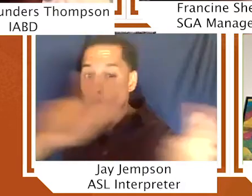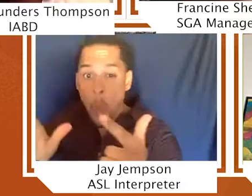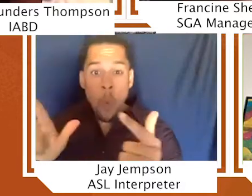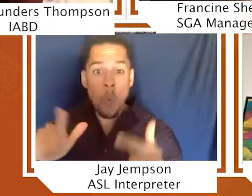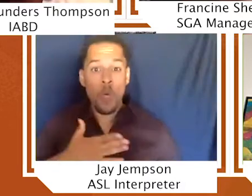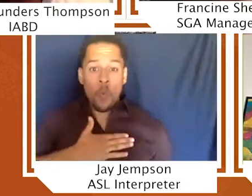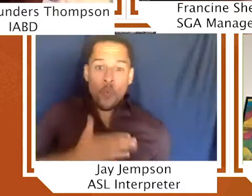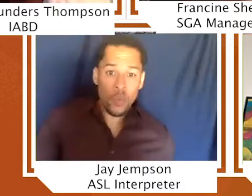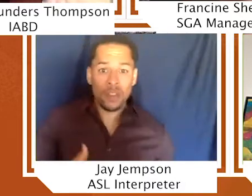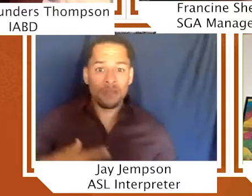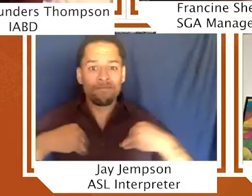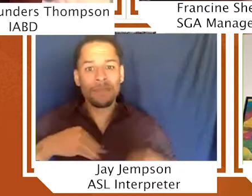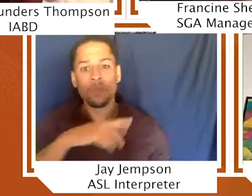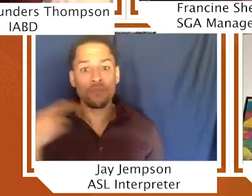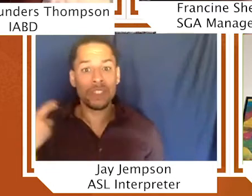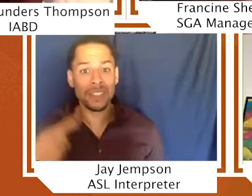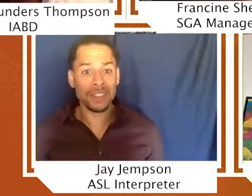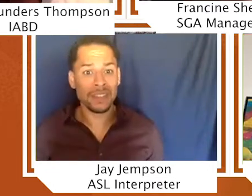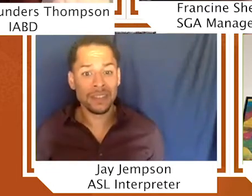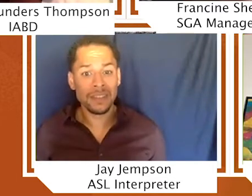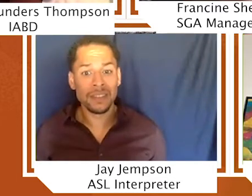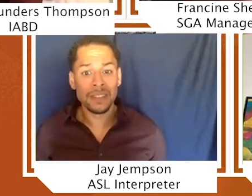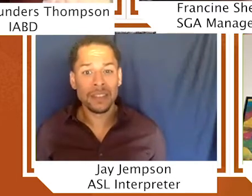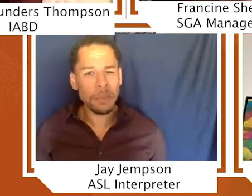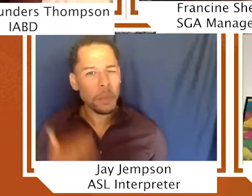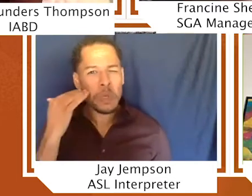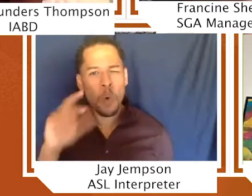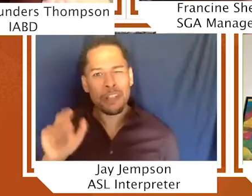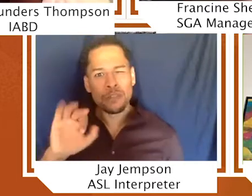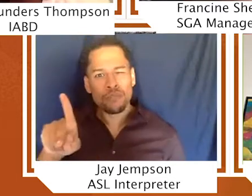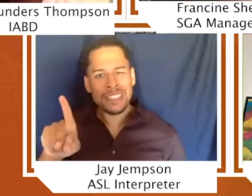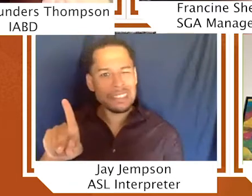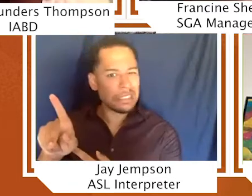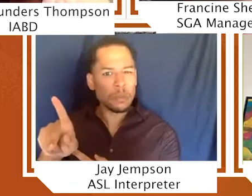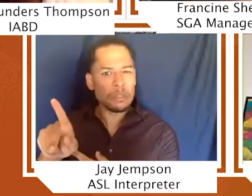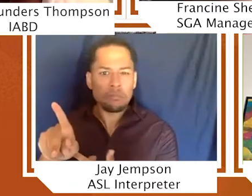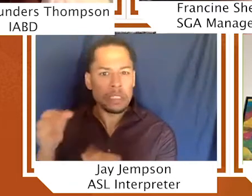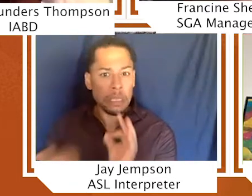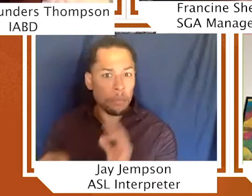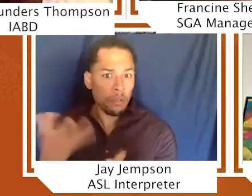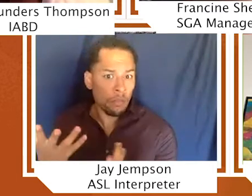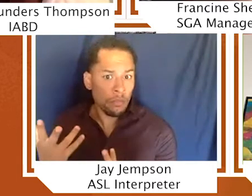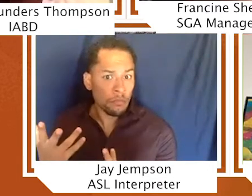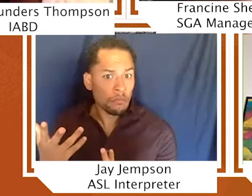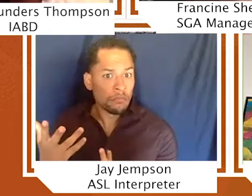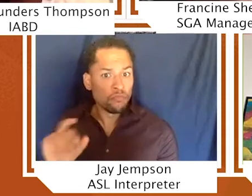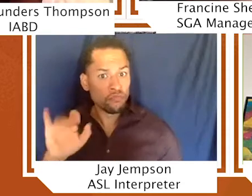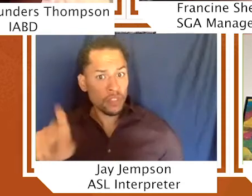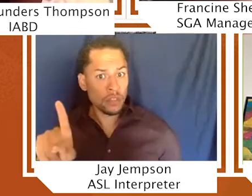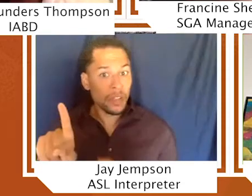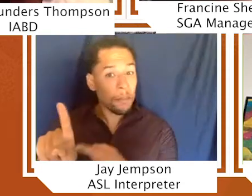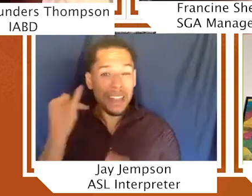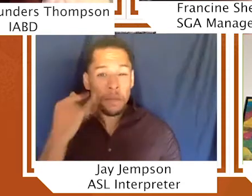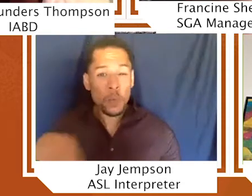we know risk is what it is. But if you are not willing to take the step, then we are not going to have